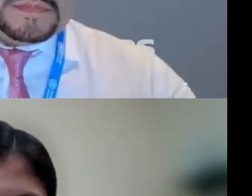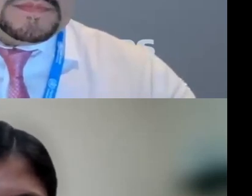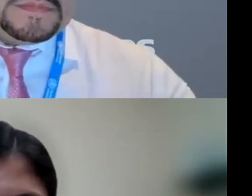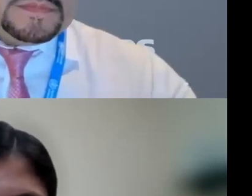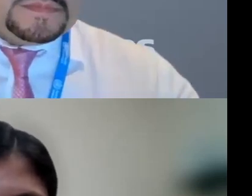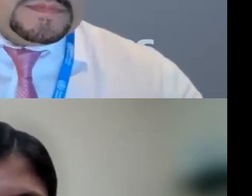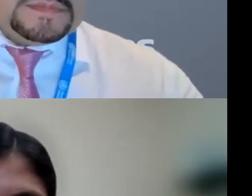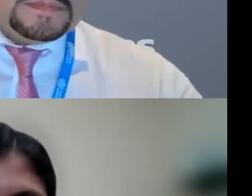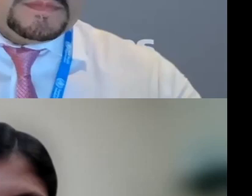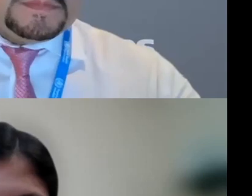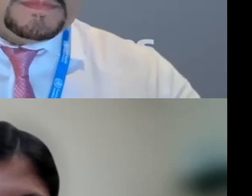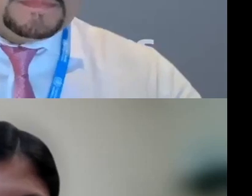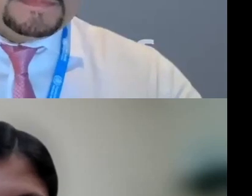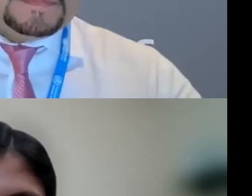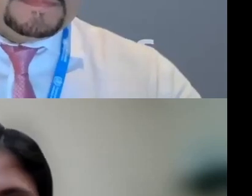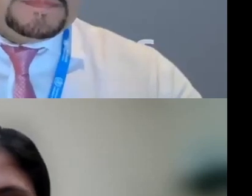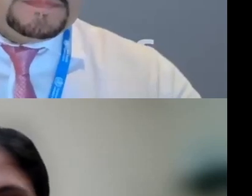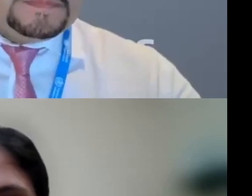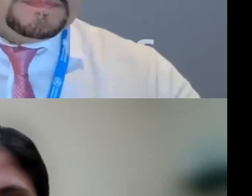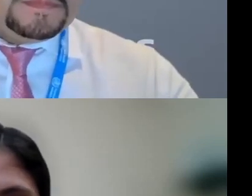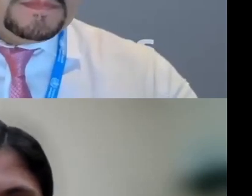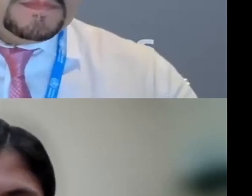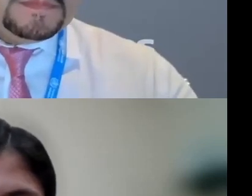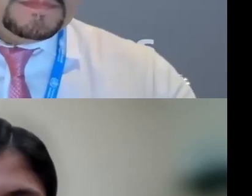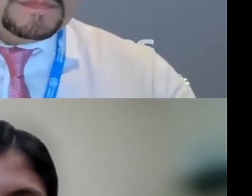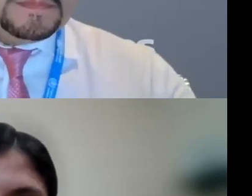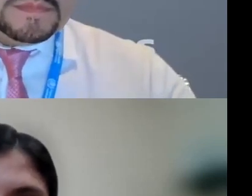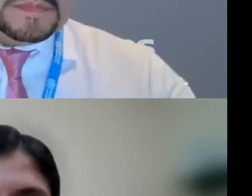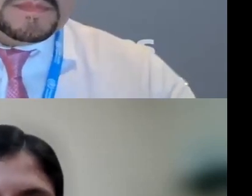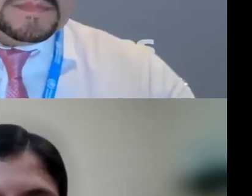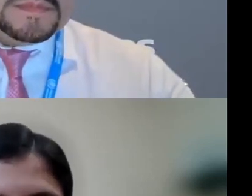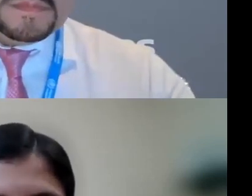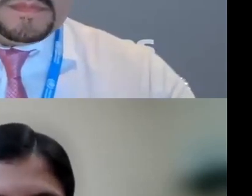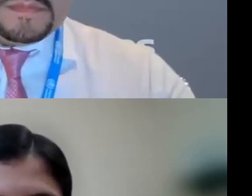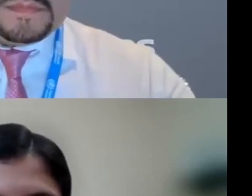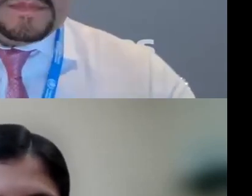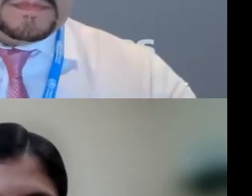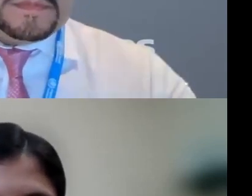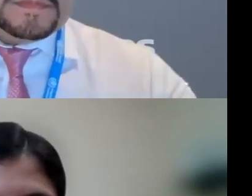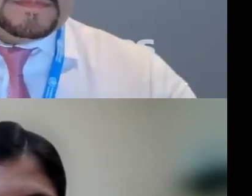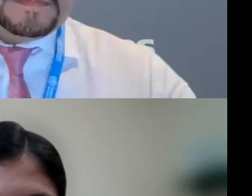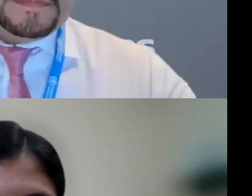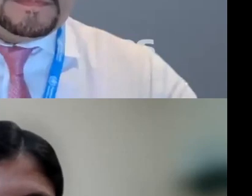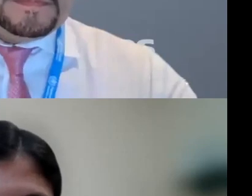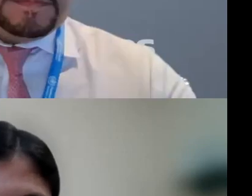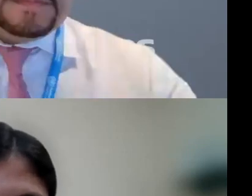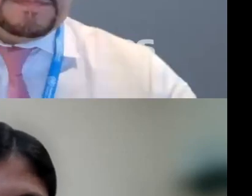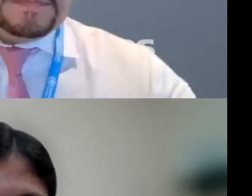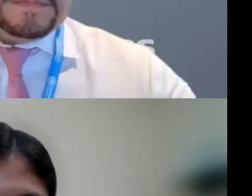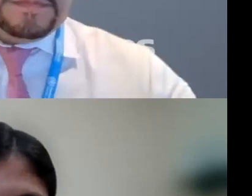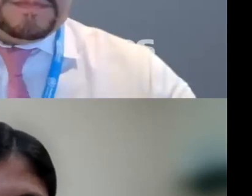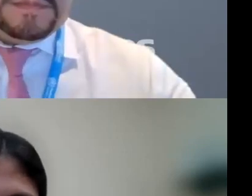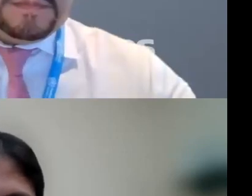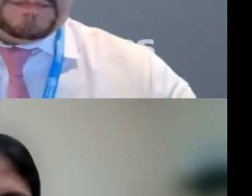persons to be our voices. We want to share the information. We want to be involved, and we want